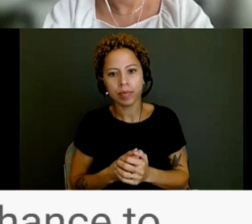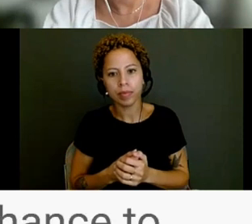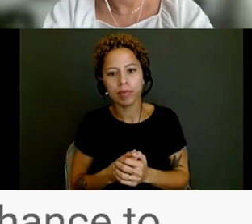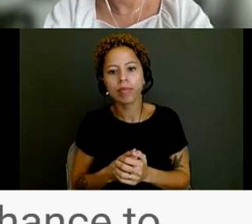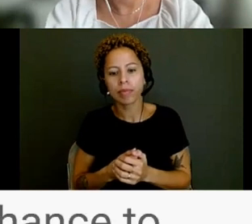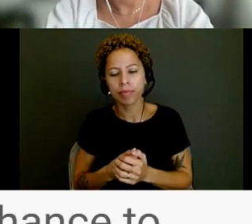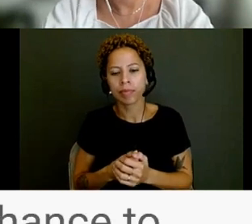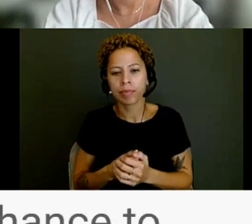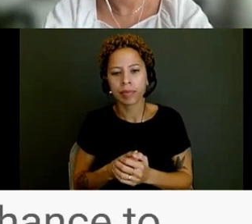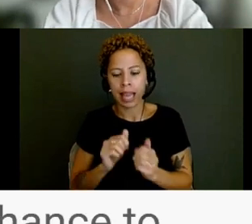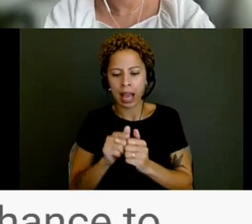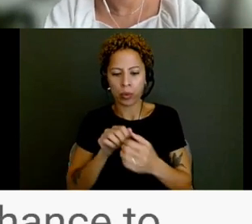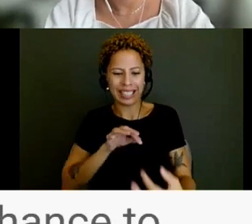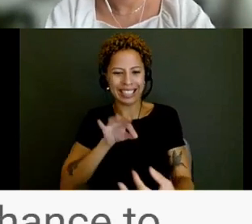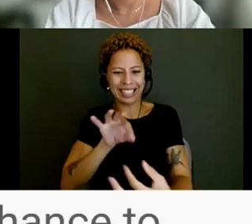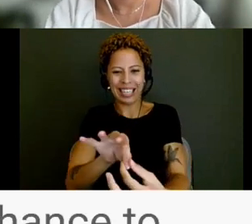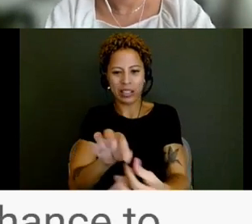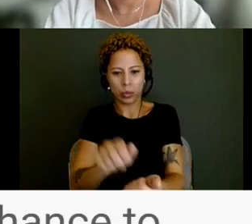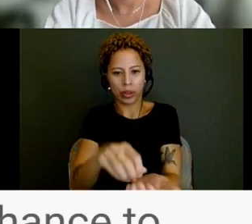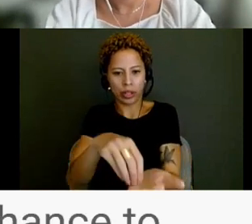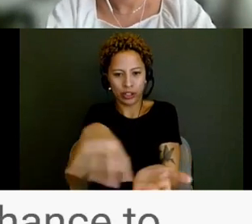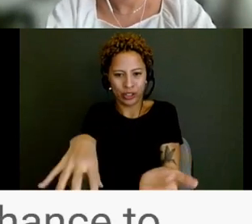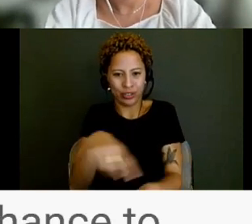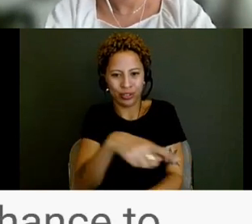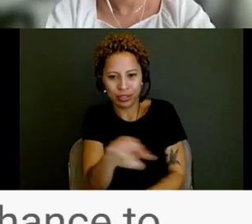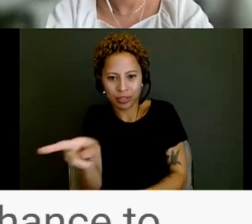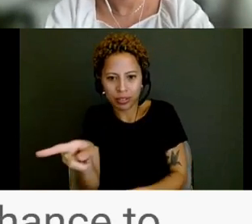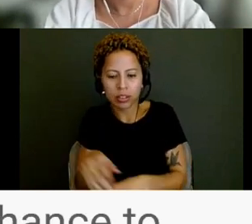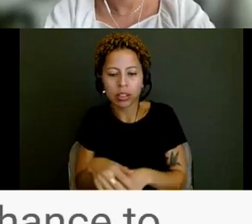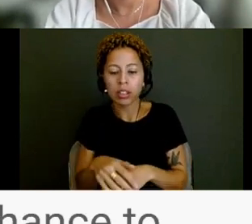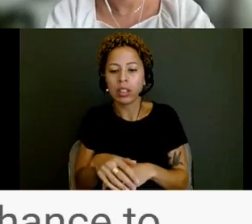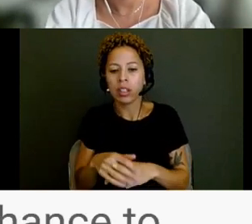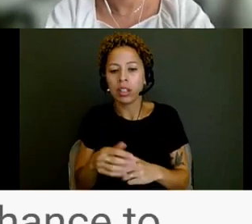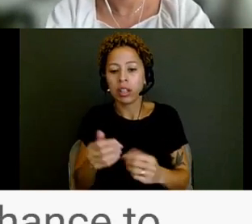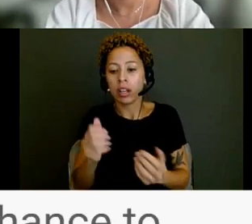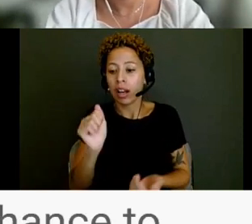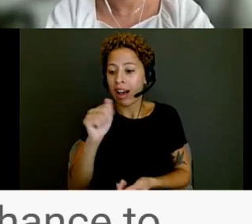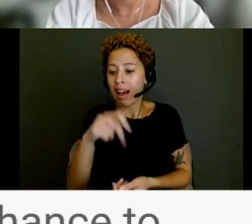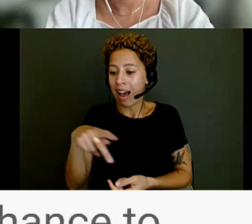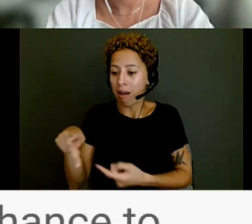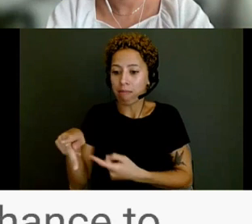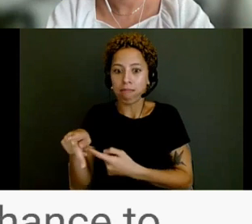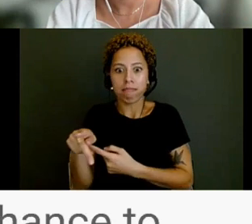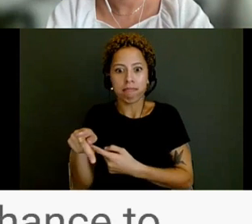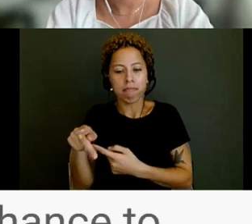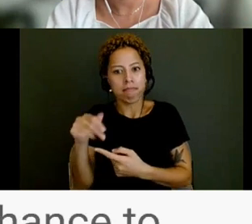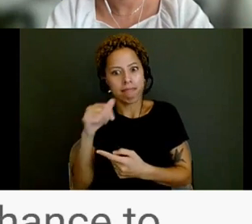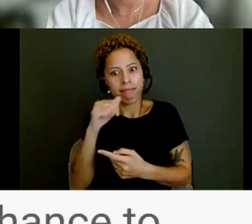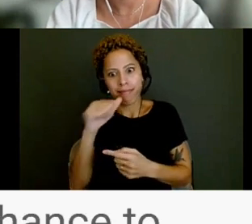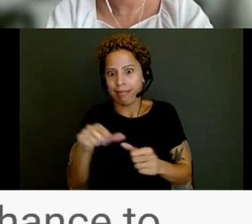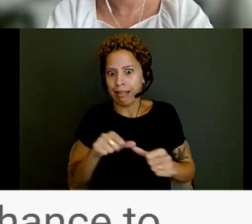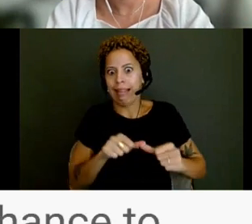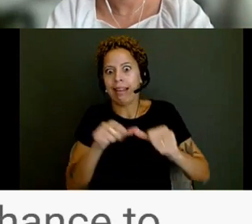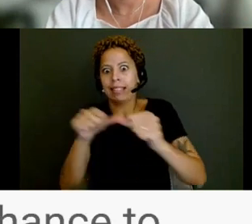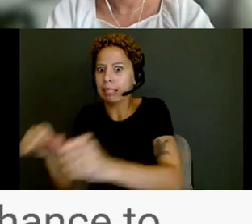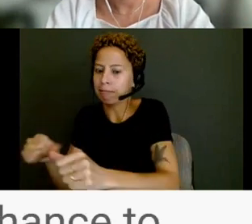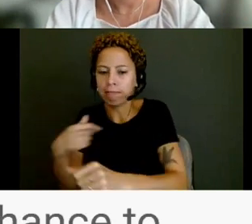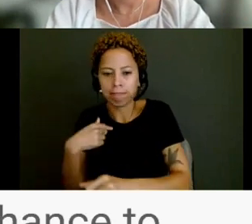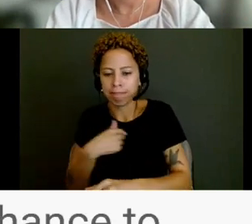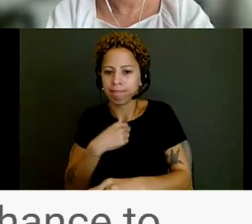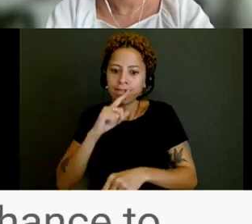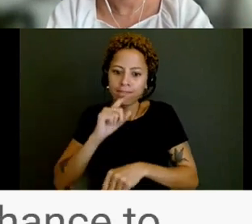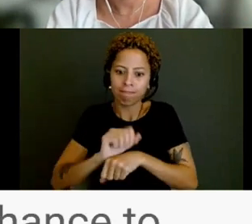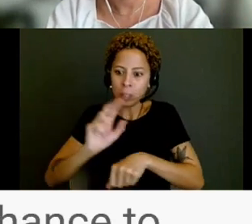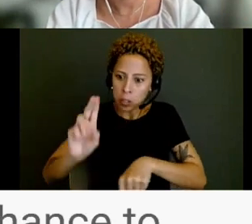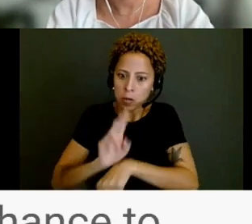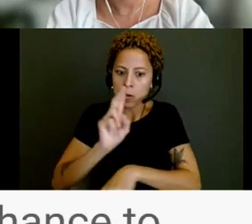learners. Since we haven't had the app for that long, we haven't had a chance to use it to its fullest capacity. We primarily